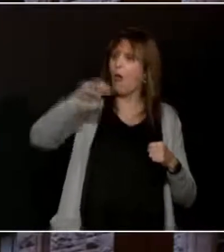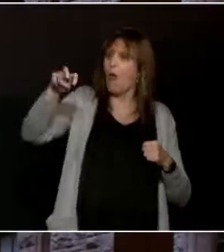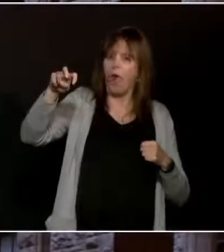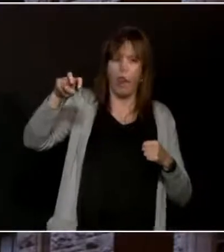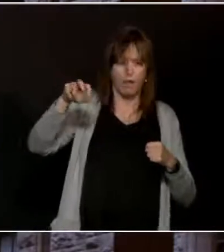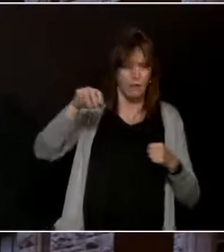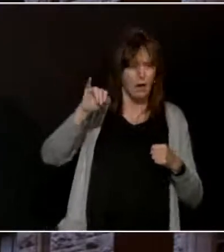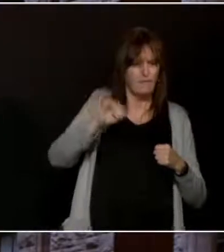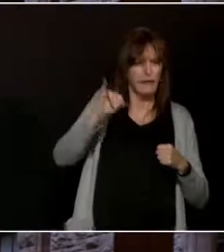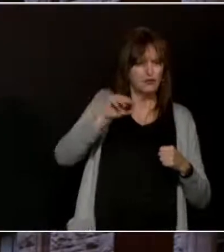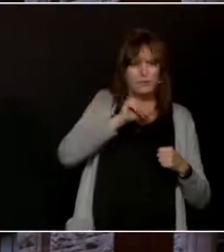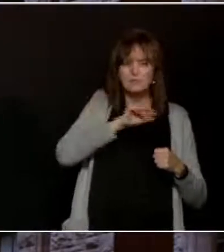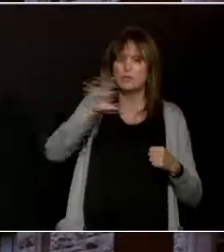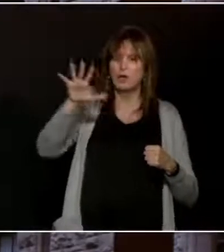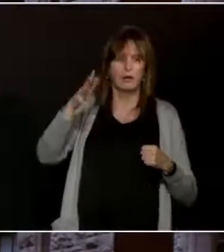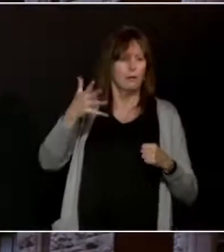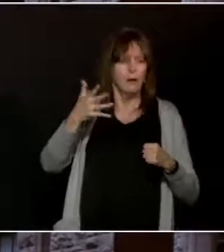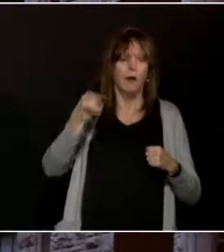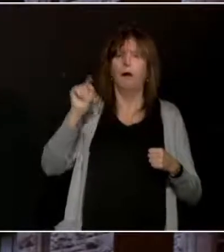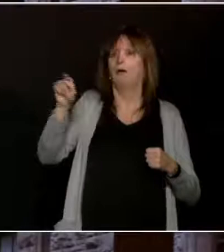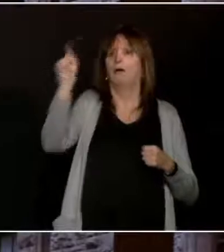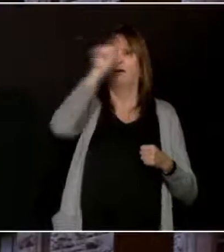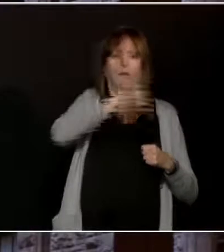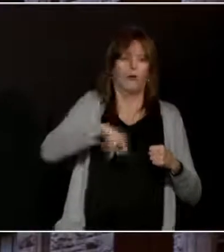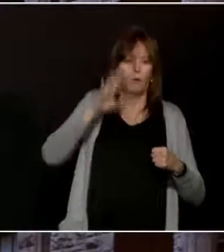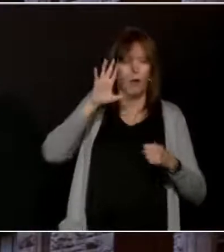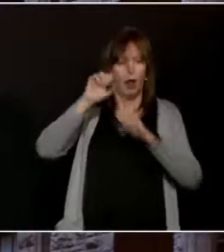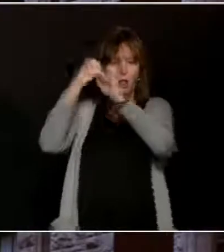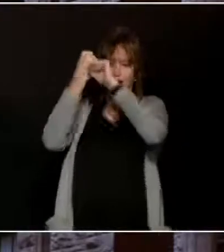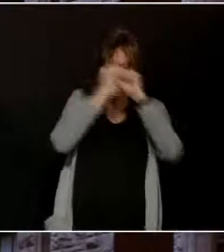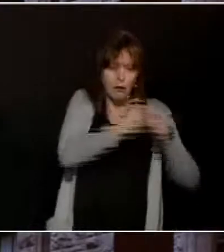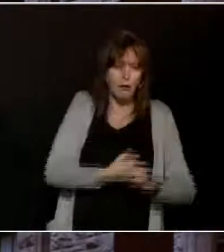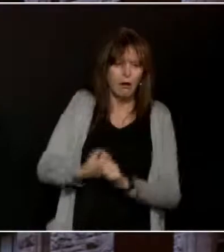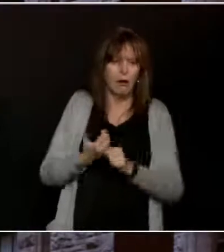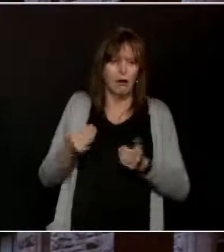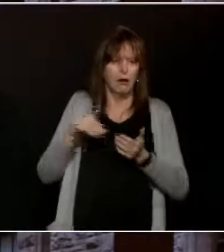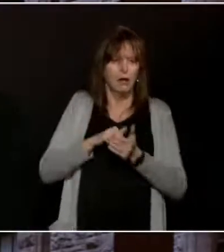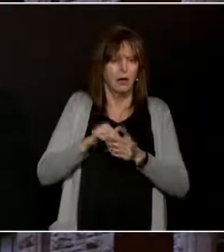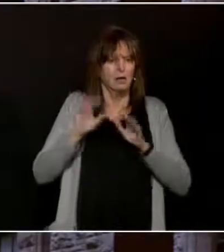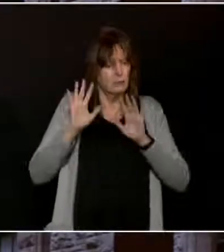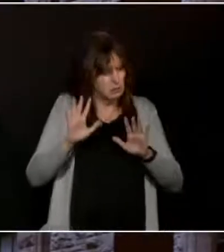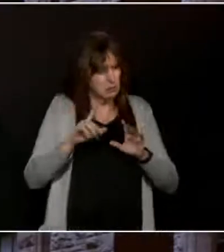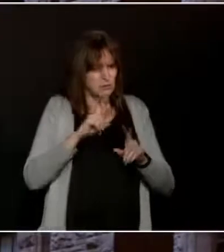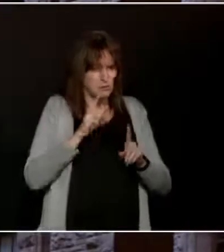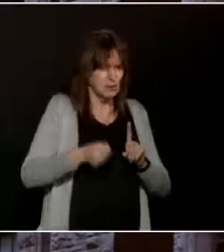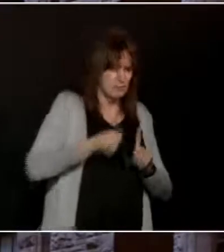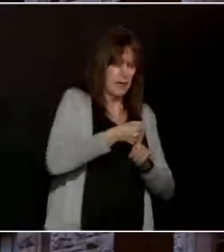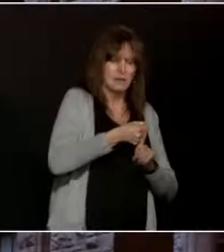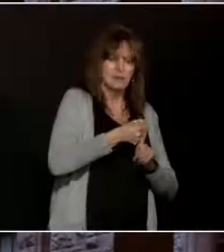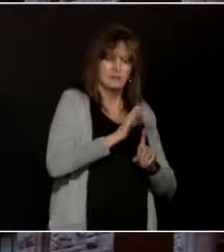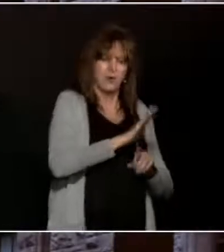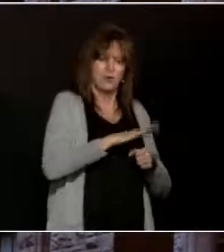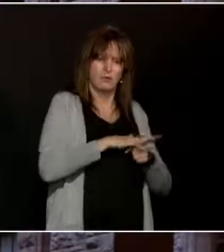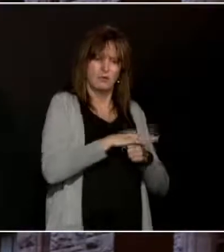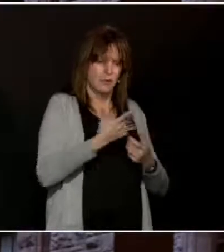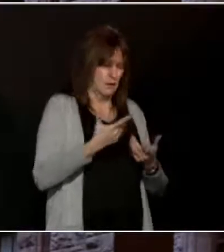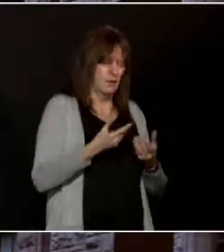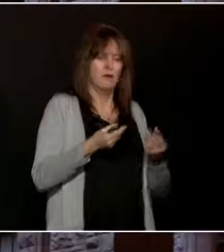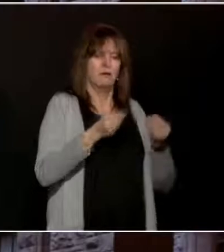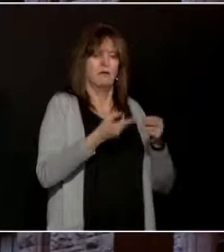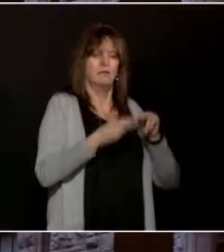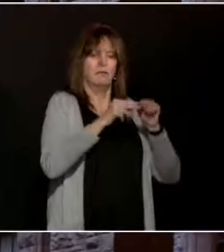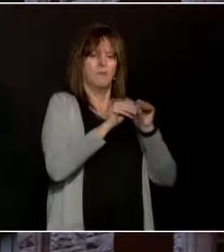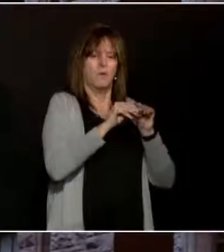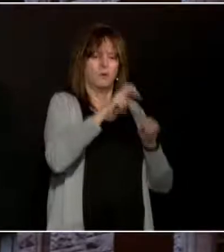you may pick it up and bring it back to your area. That affects your case counts in your area. That would put you up to a higher zone in the future, especially with the variants